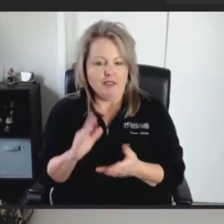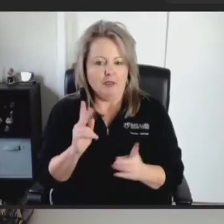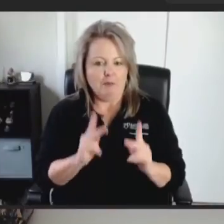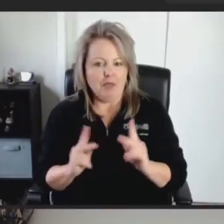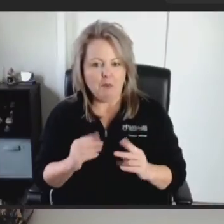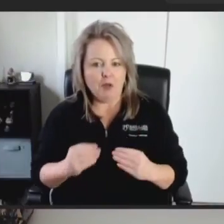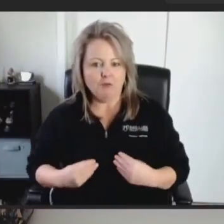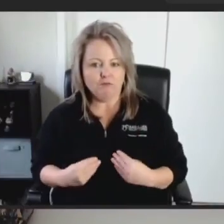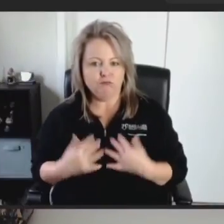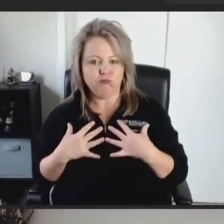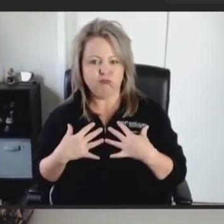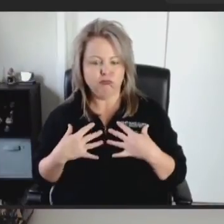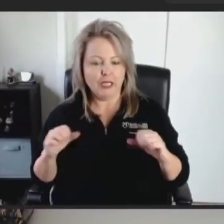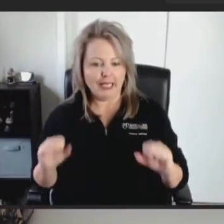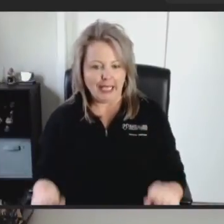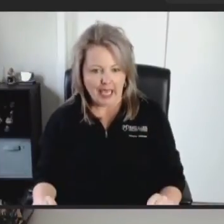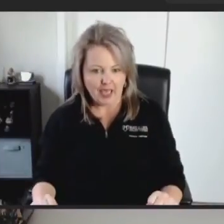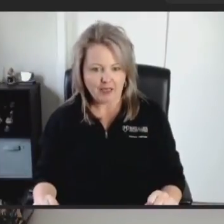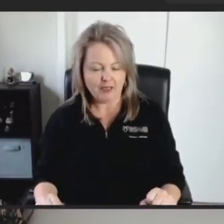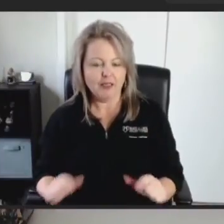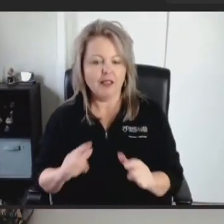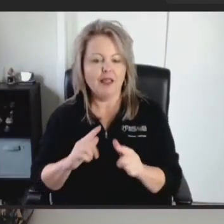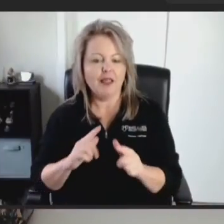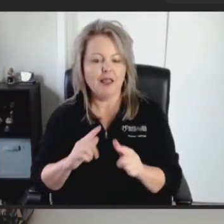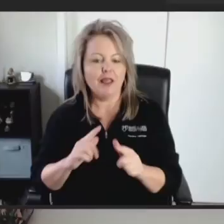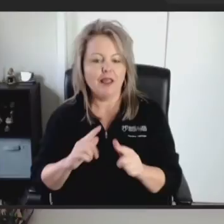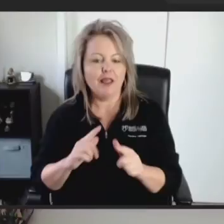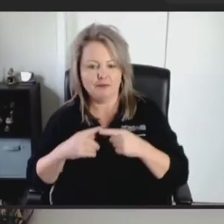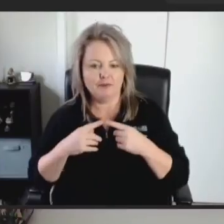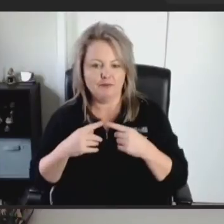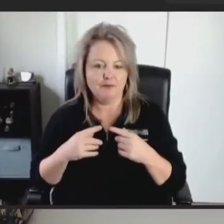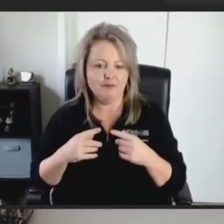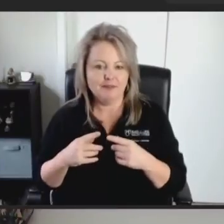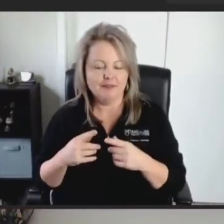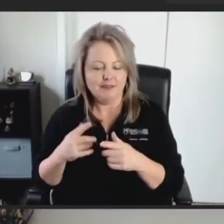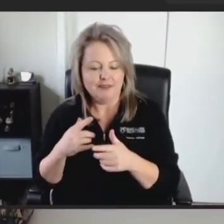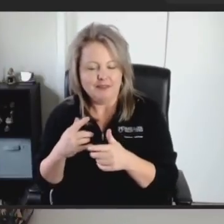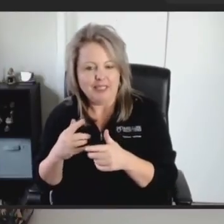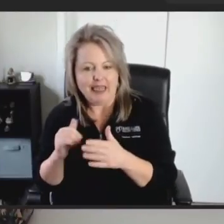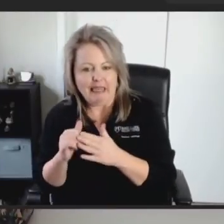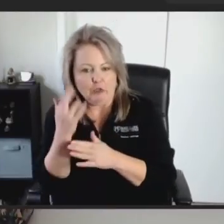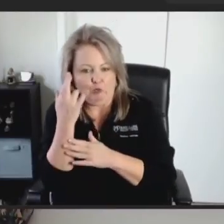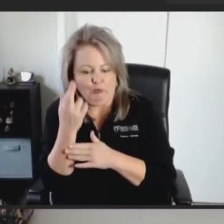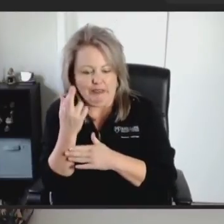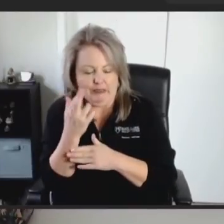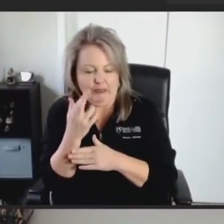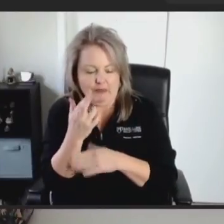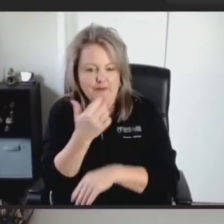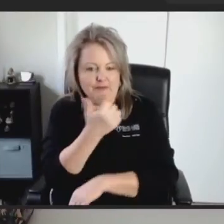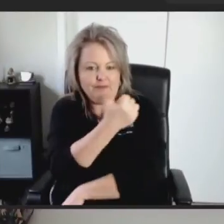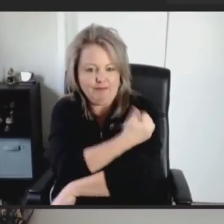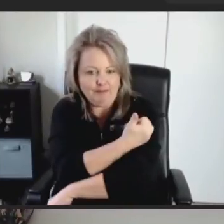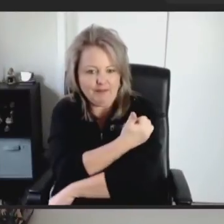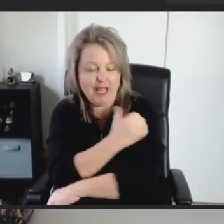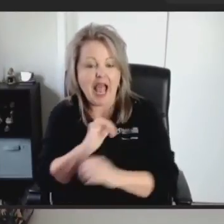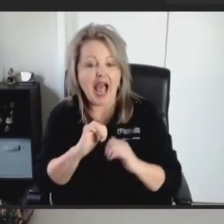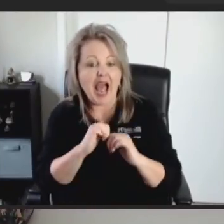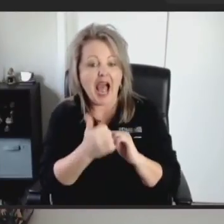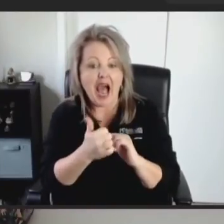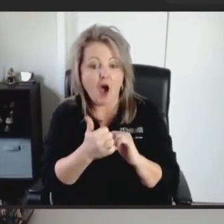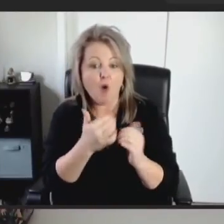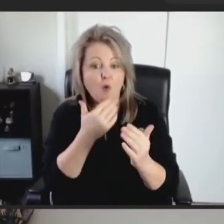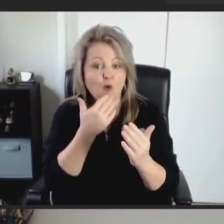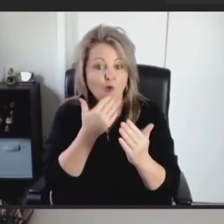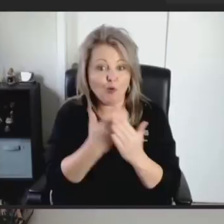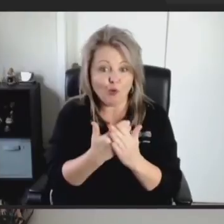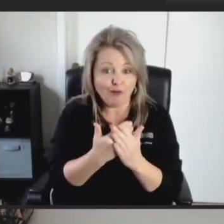going to continue to have to deal with this virus. And this is why it goes back to the things we're talking about. The only way to not be a good host is